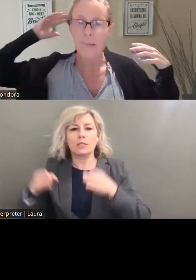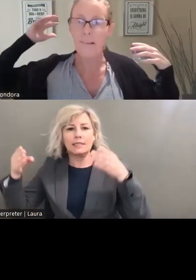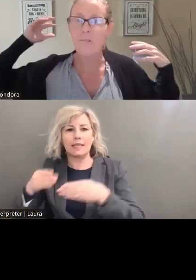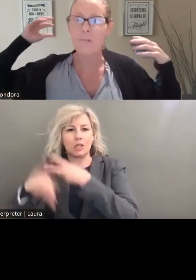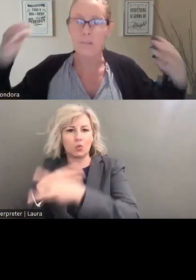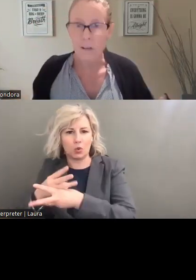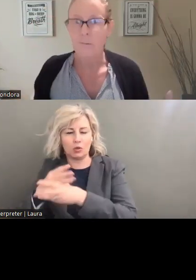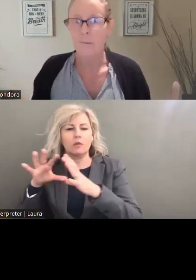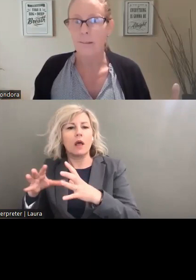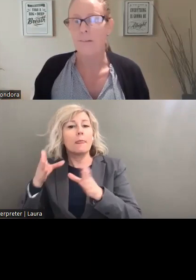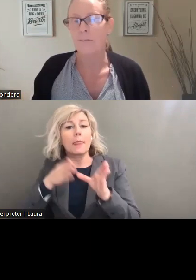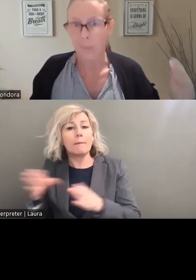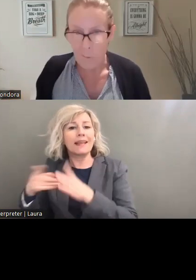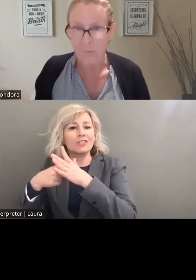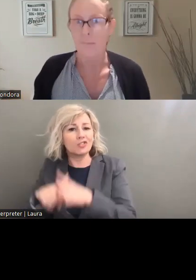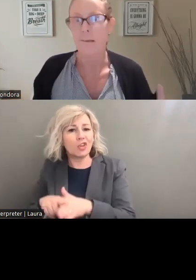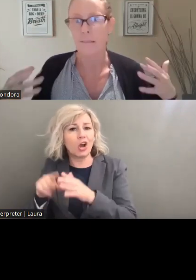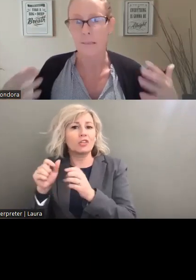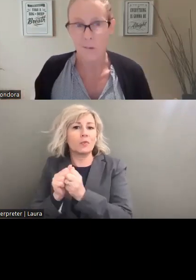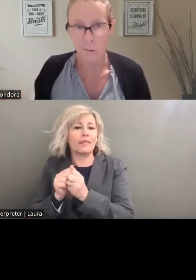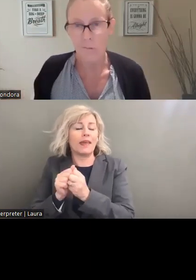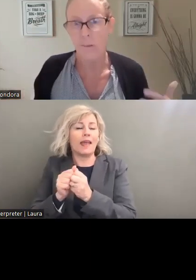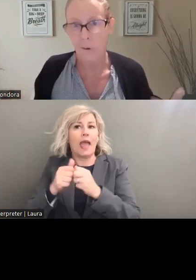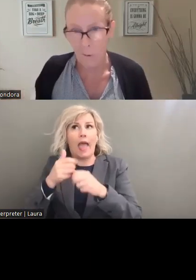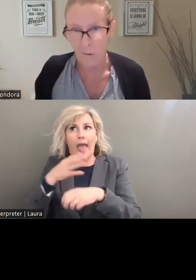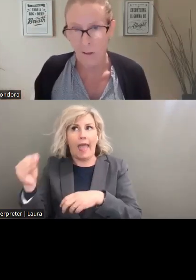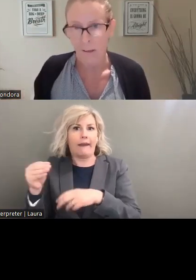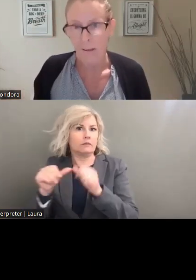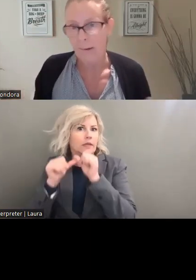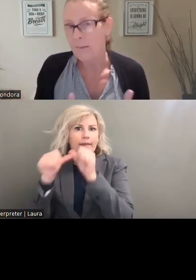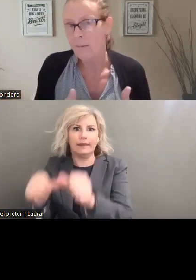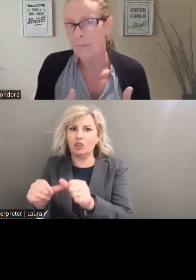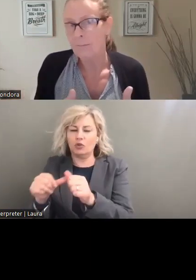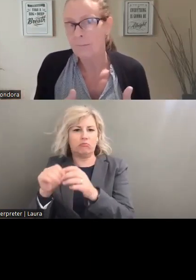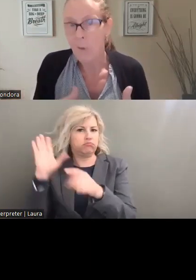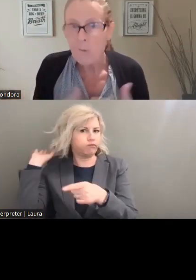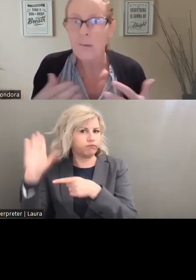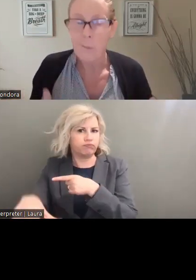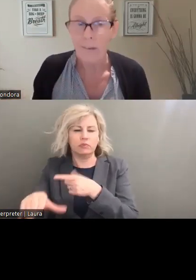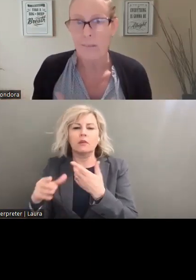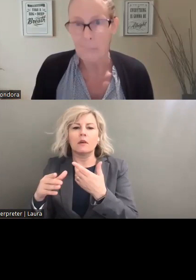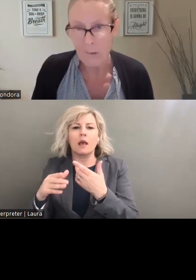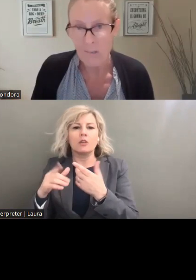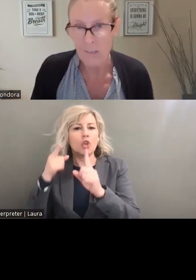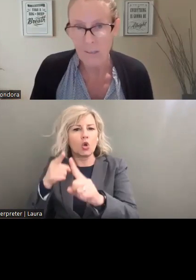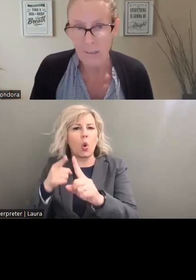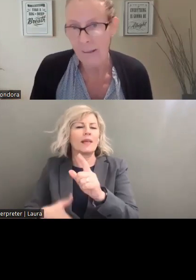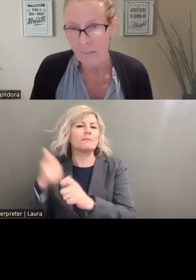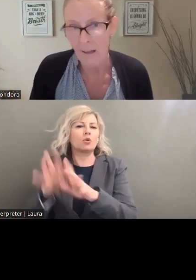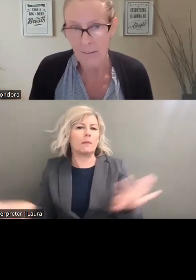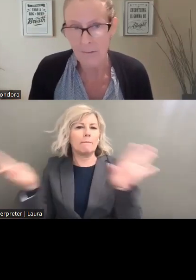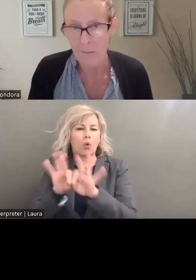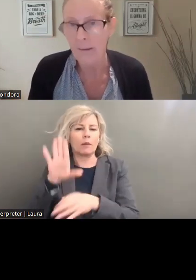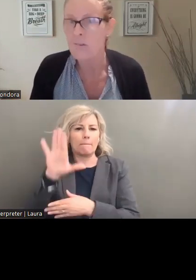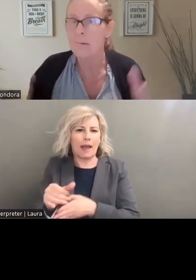the plan should start with, flow from, and stay true to the goal that is most important to the person in